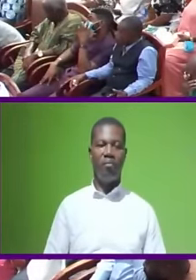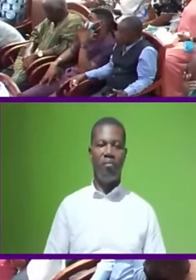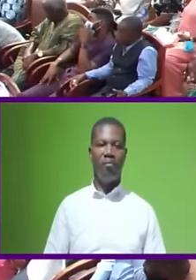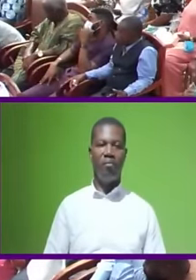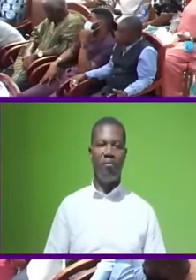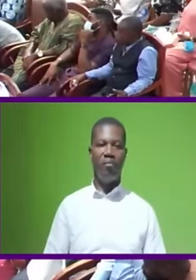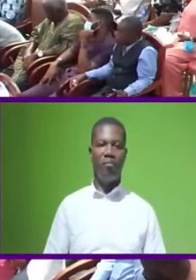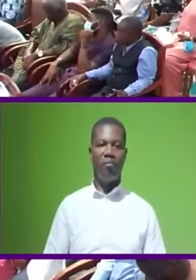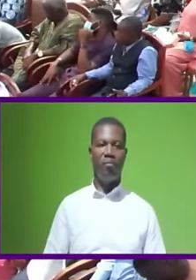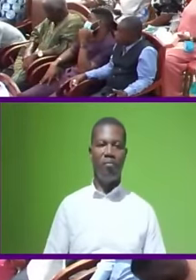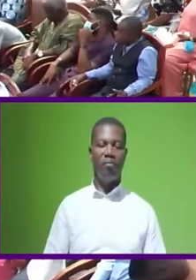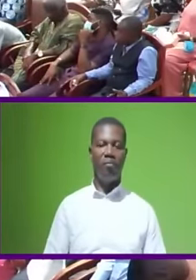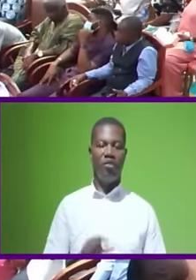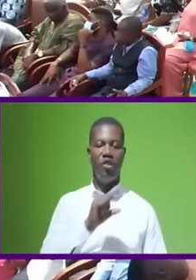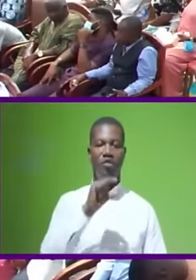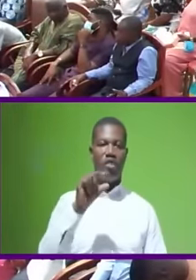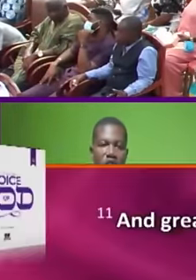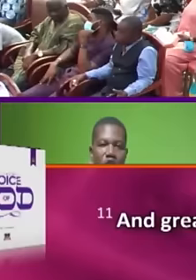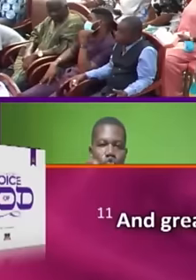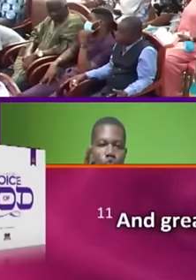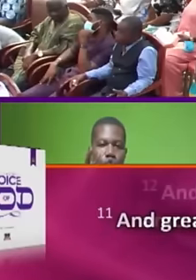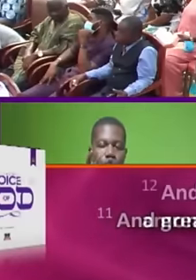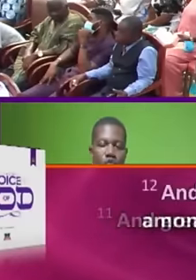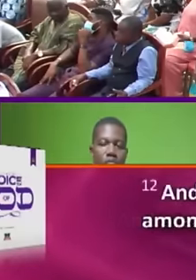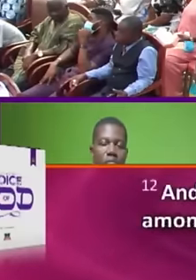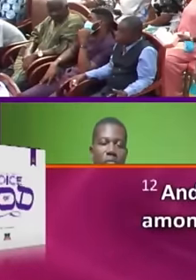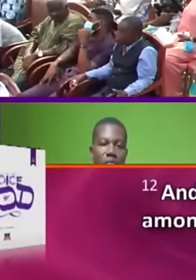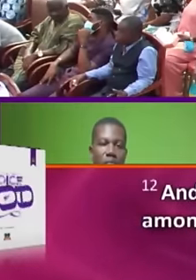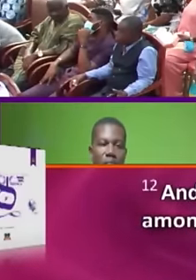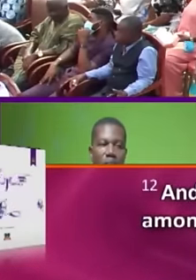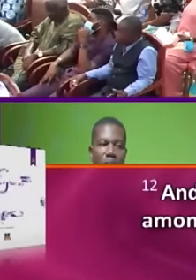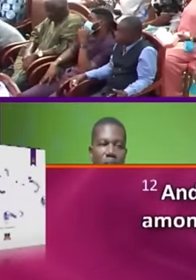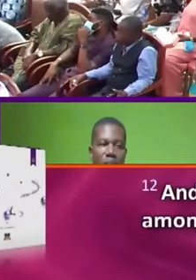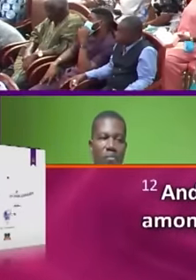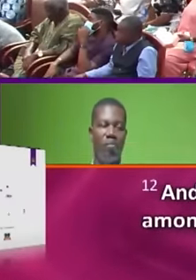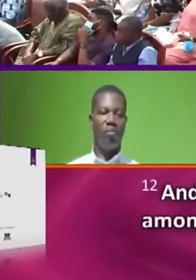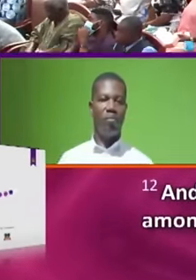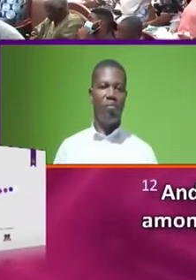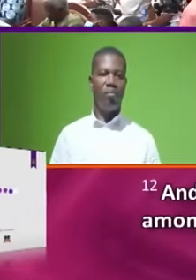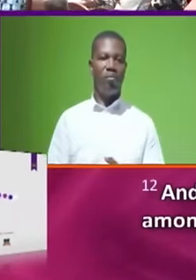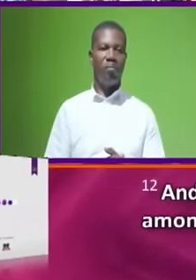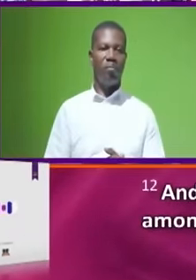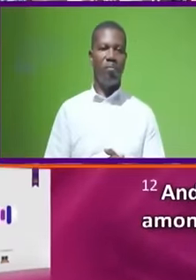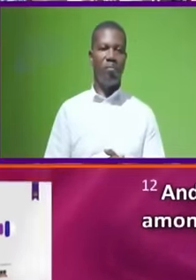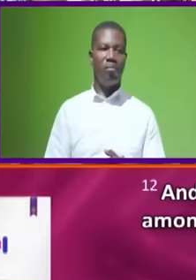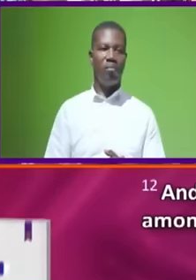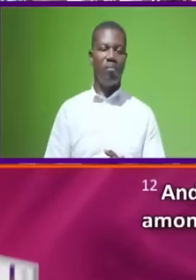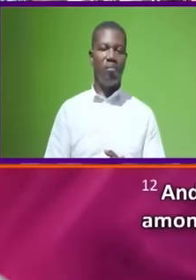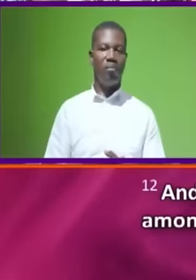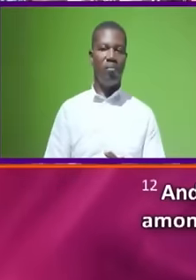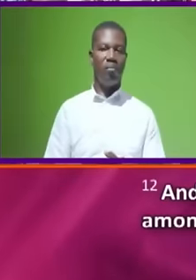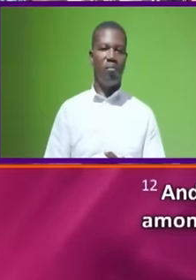Yes. Verse 12. 12. And the hands of the apostles.